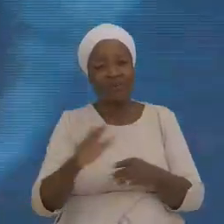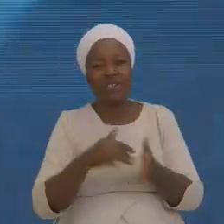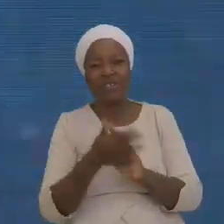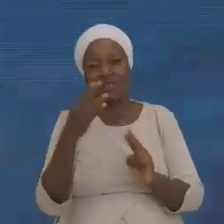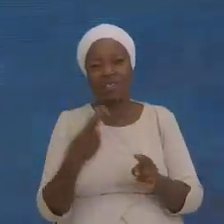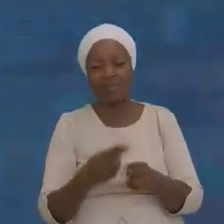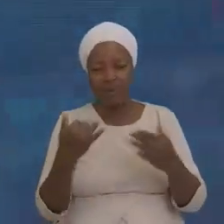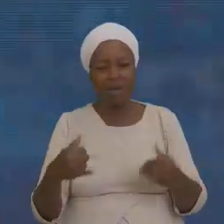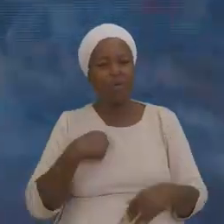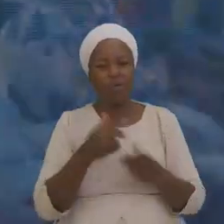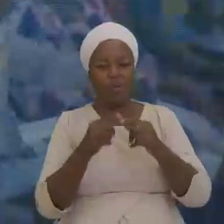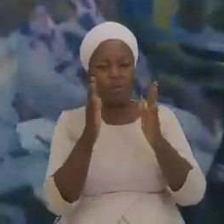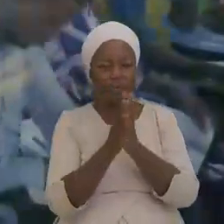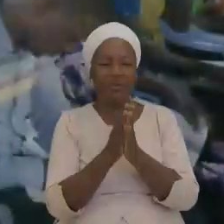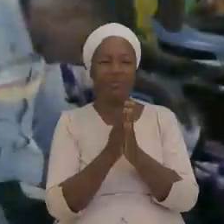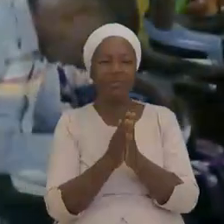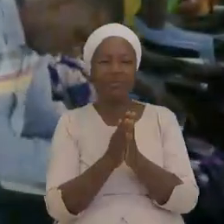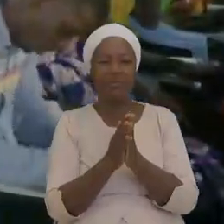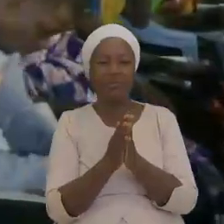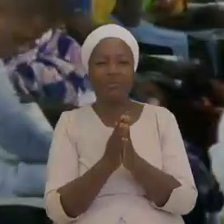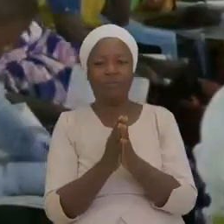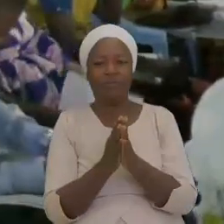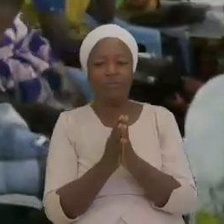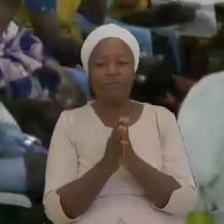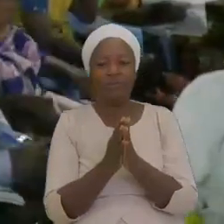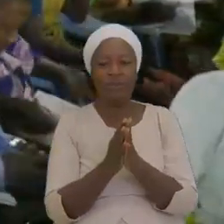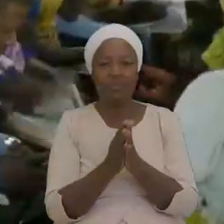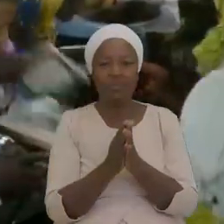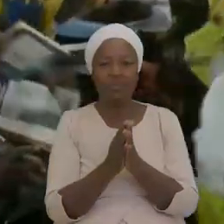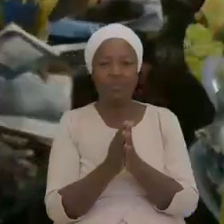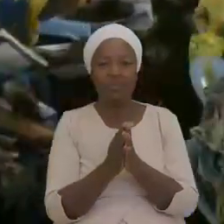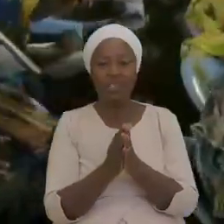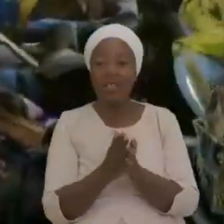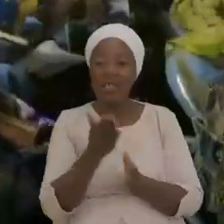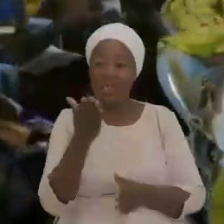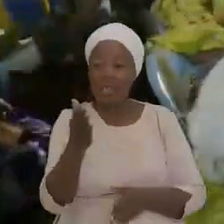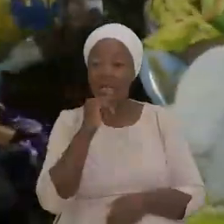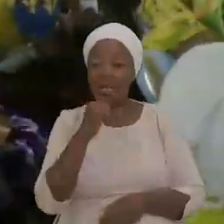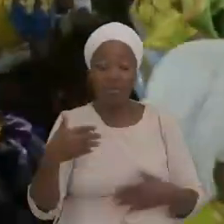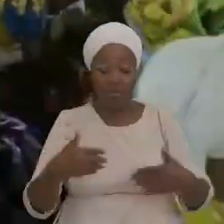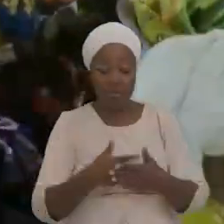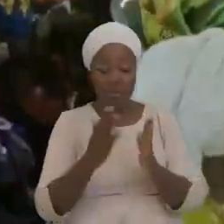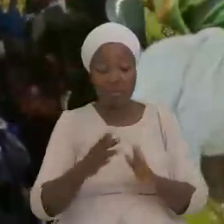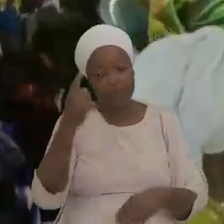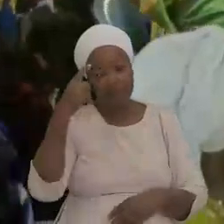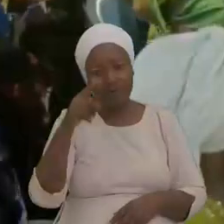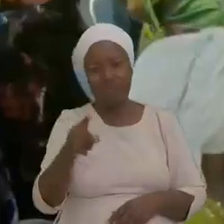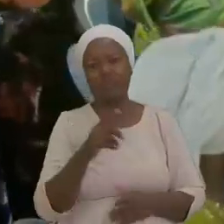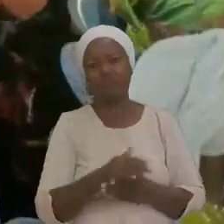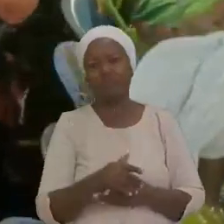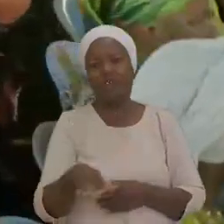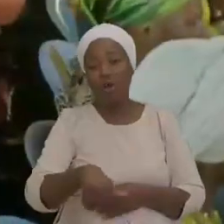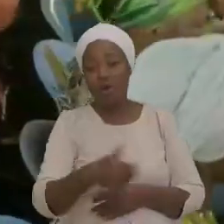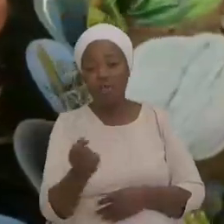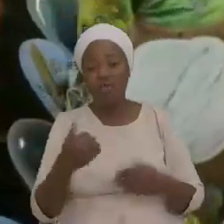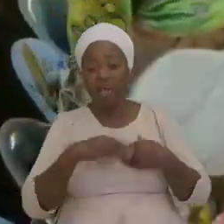Heads bowed and eyes closed. There's room for you. Others have been saved. There